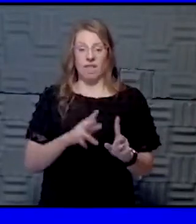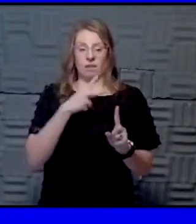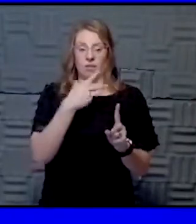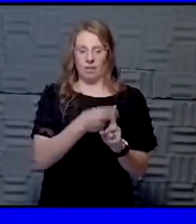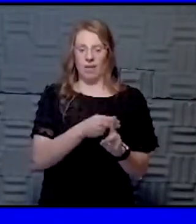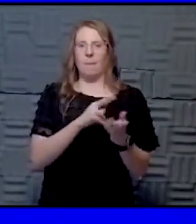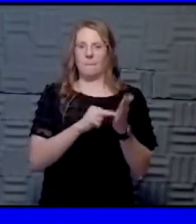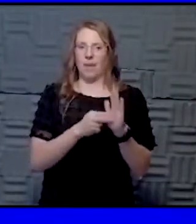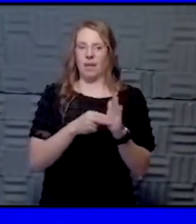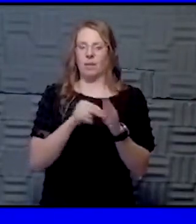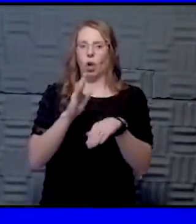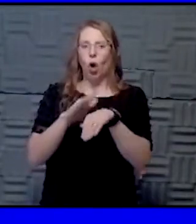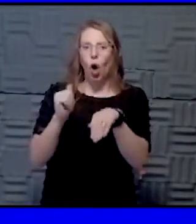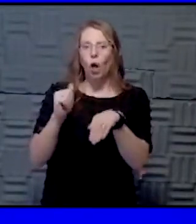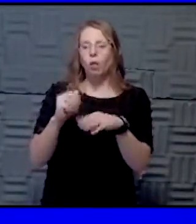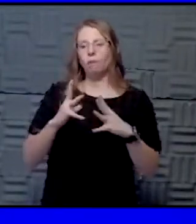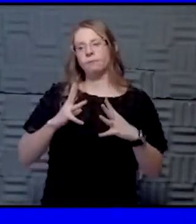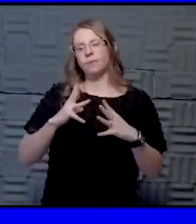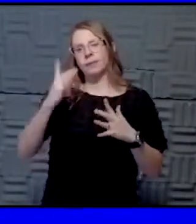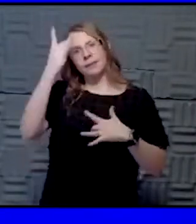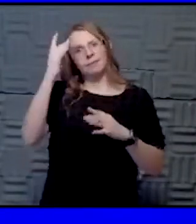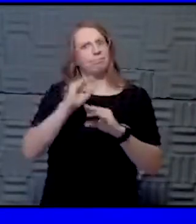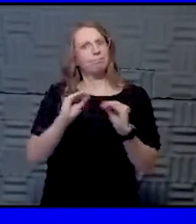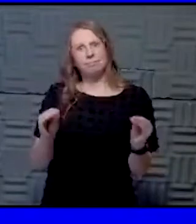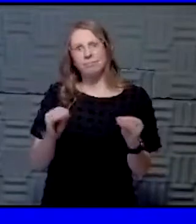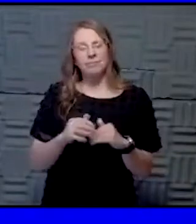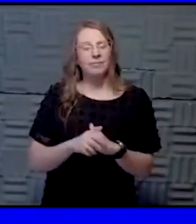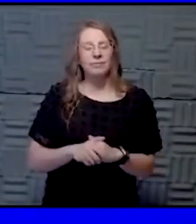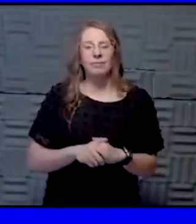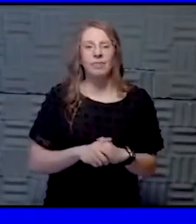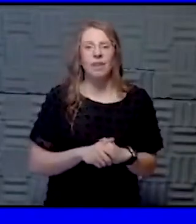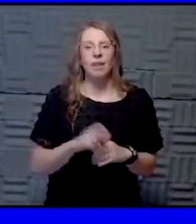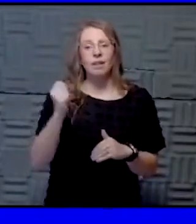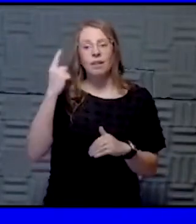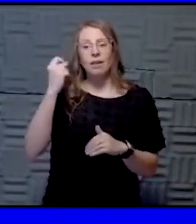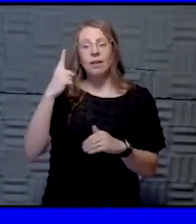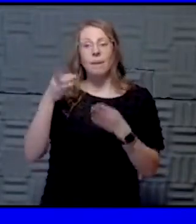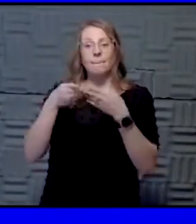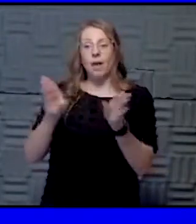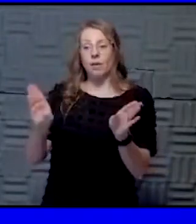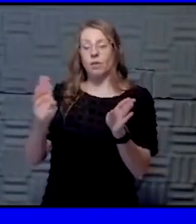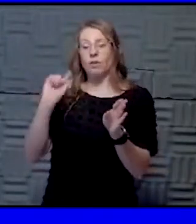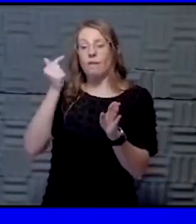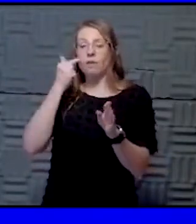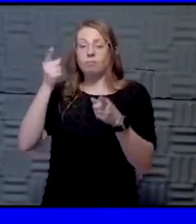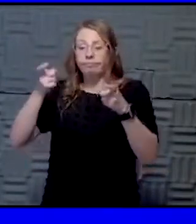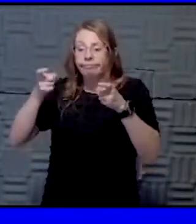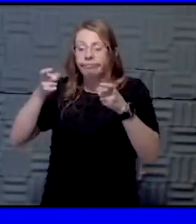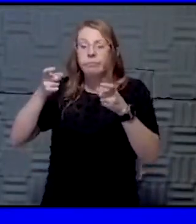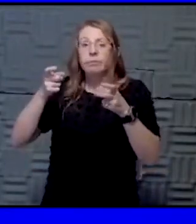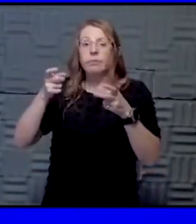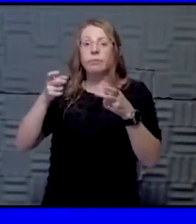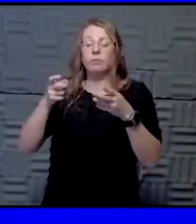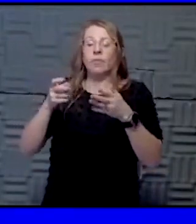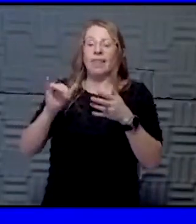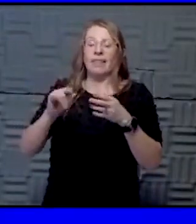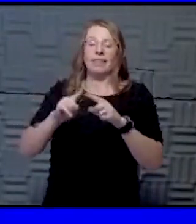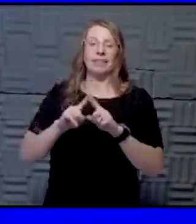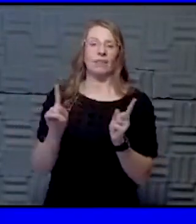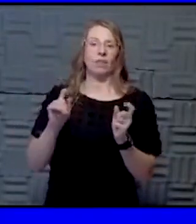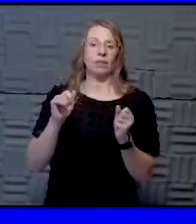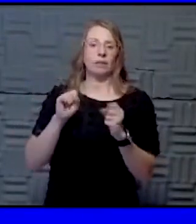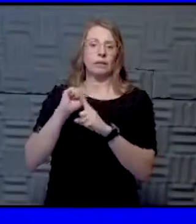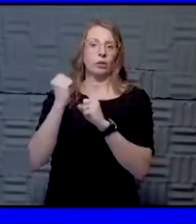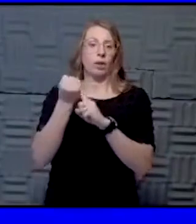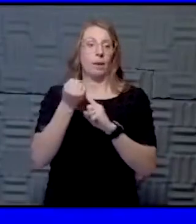a government-mandated situation and otherwise public governance situation, that's a different question entirely. But